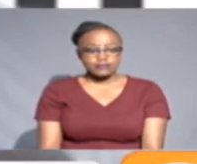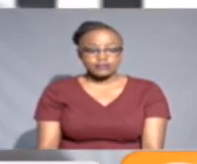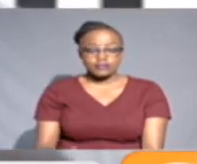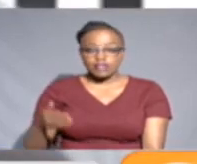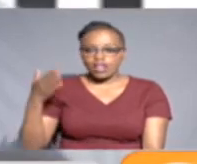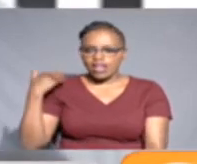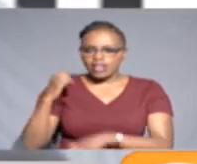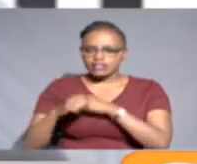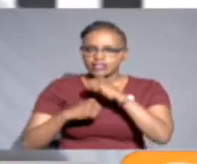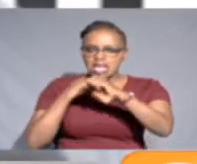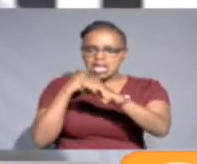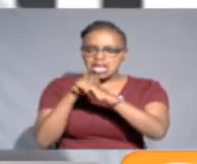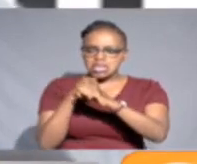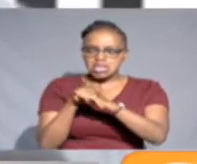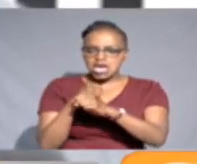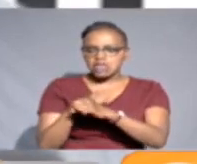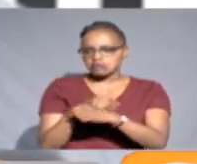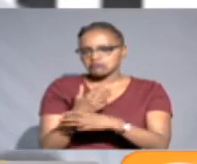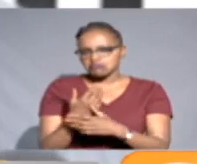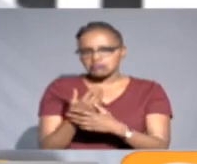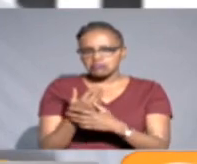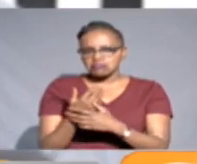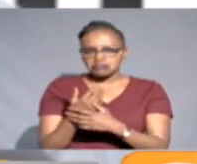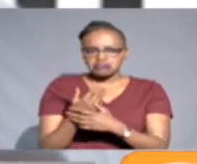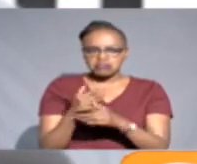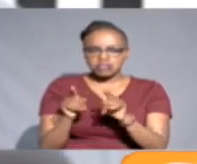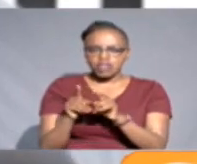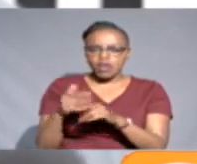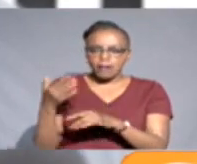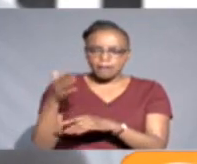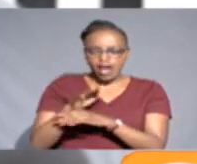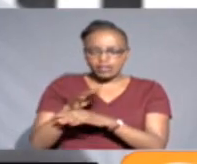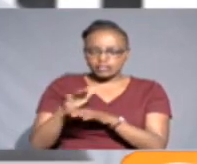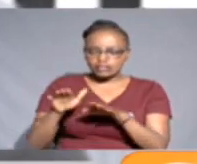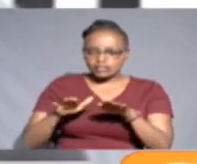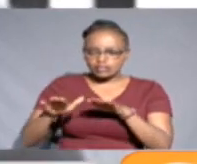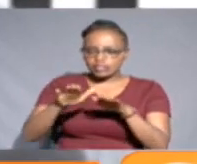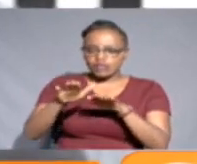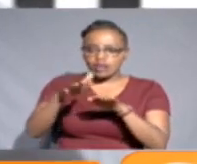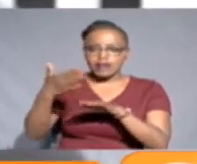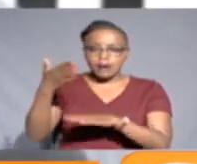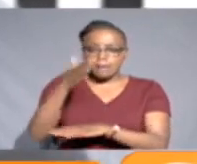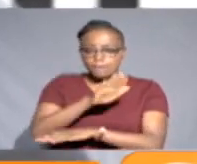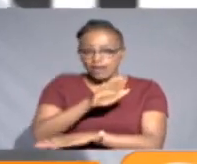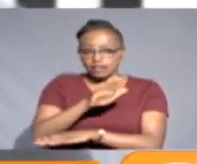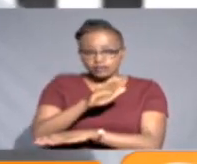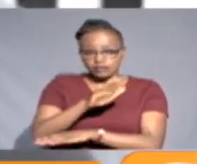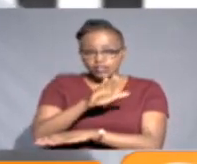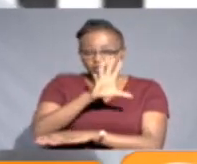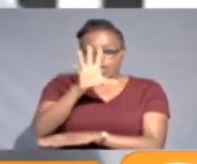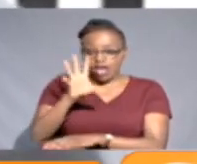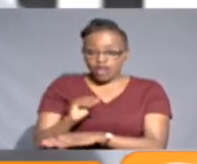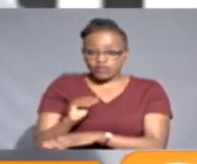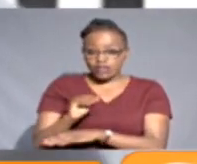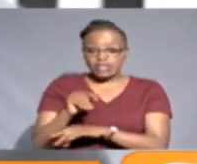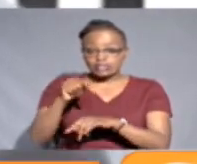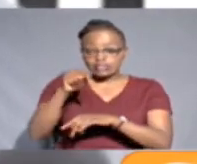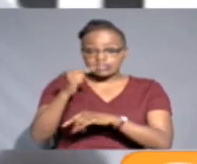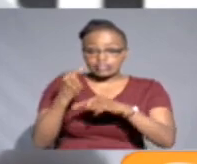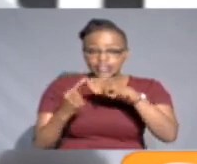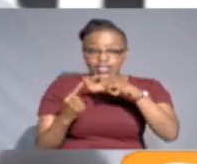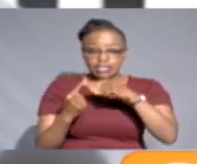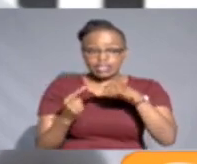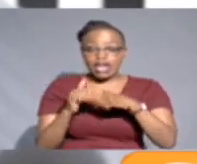Last year, we were able to return the safari back to Africa Rally Championship Series. And this year, we